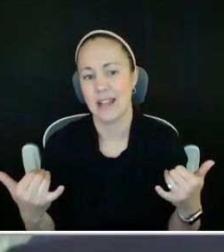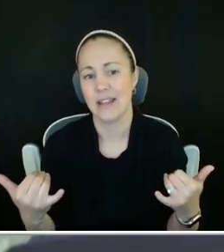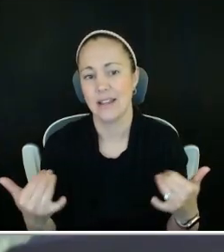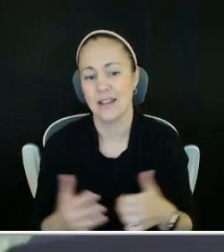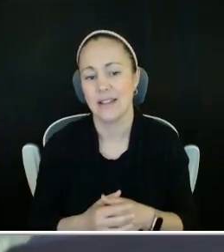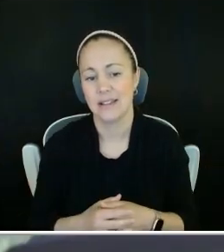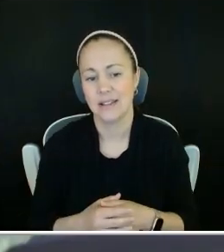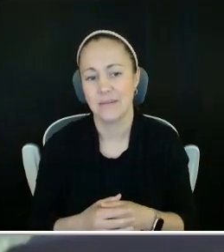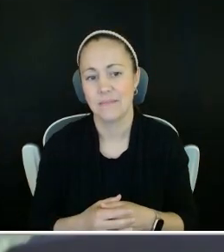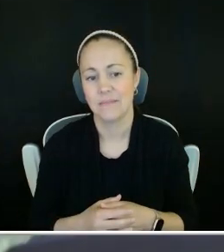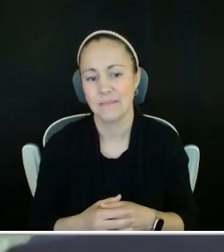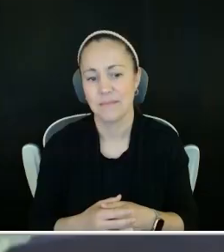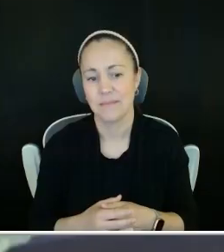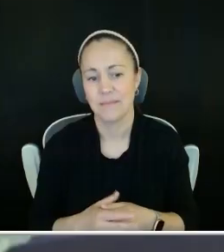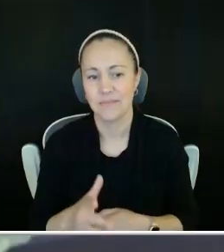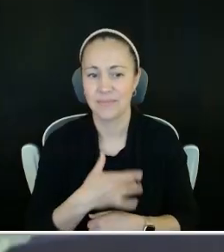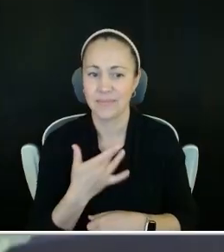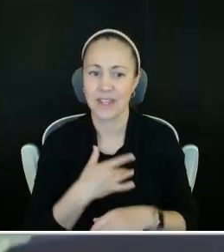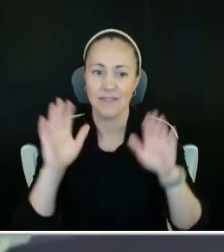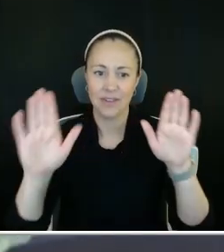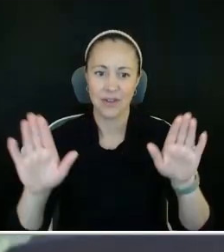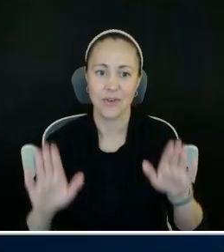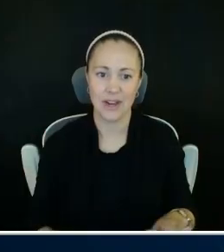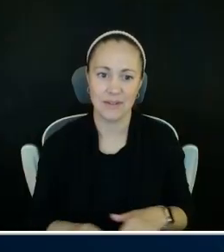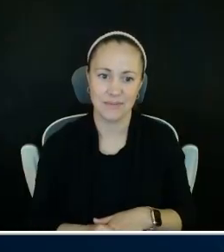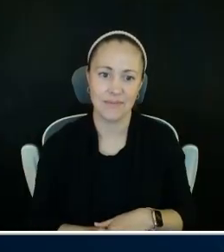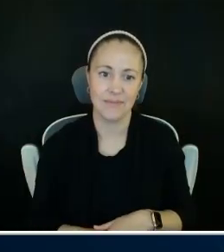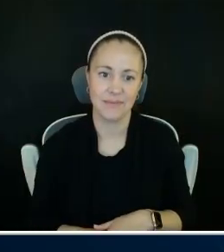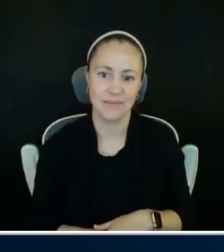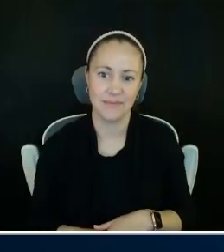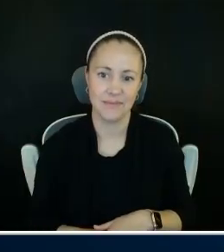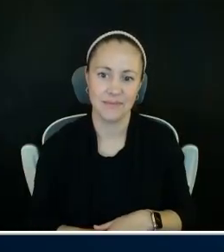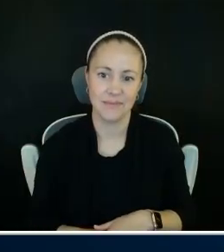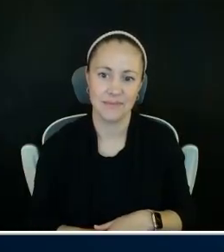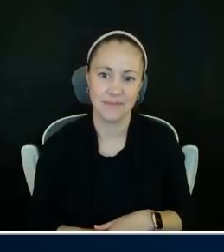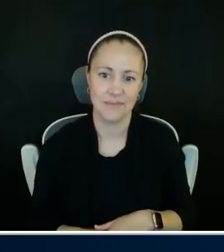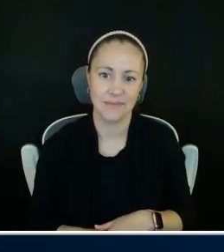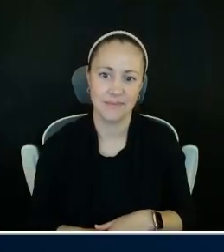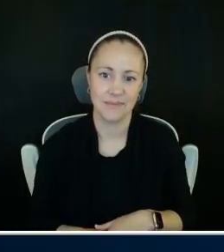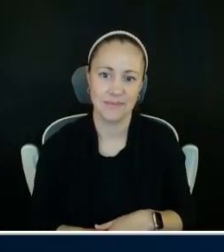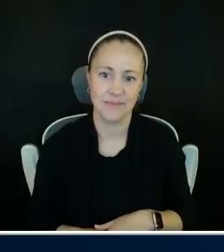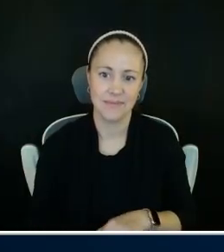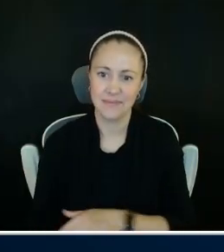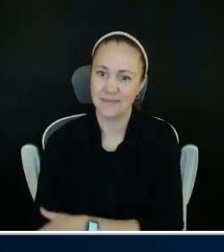I feel great. And we have an x-ray. My arm doesn't hurt too bad.